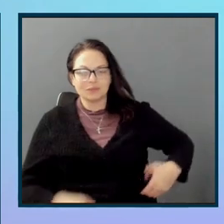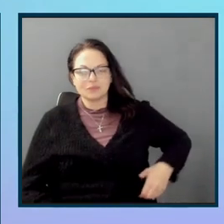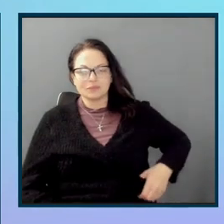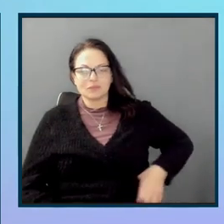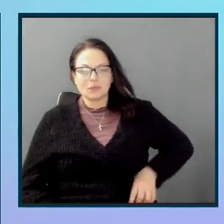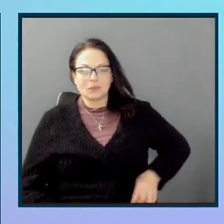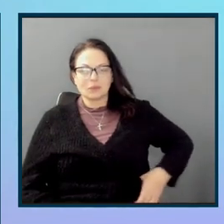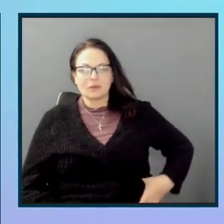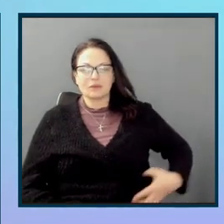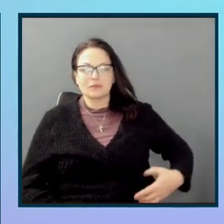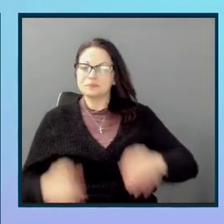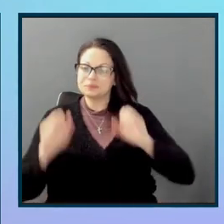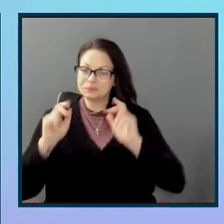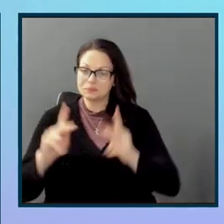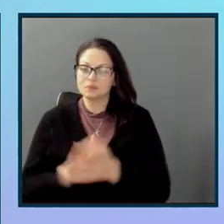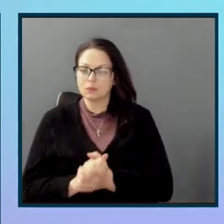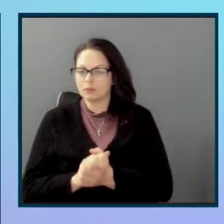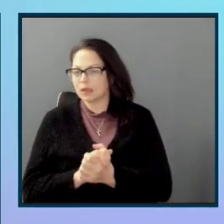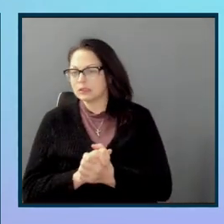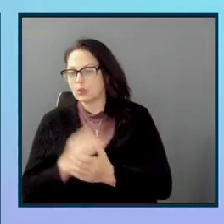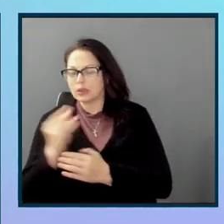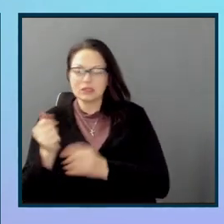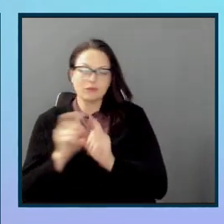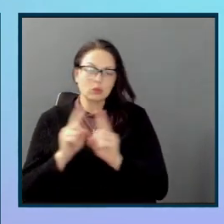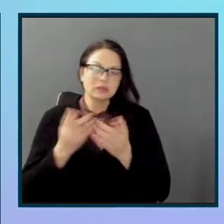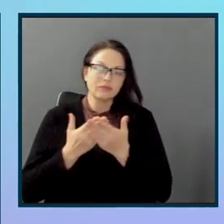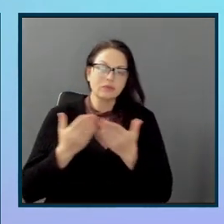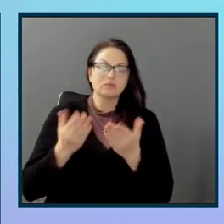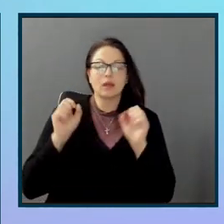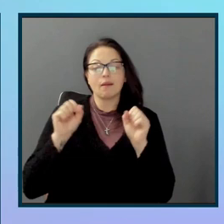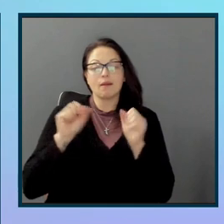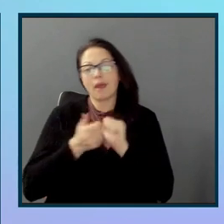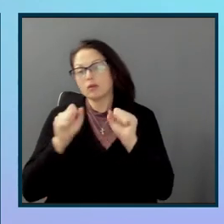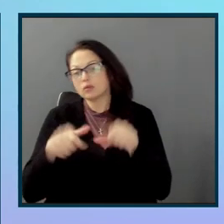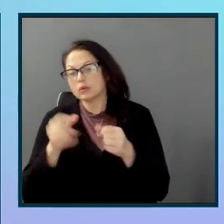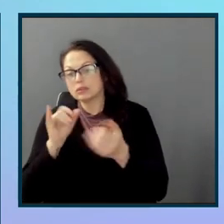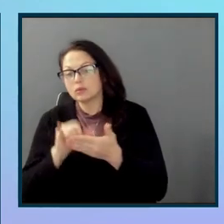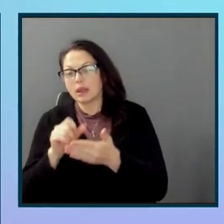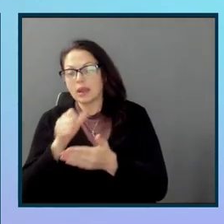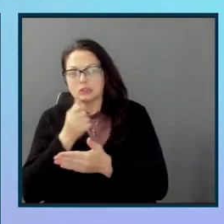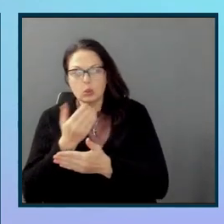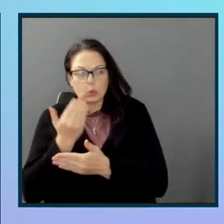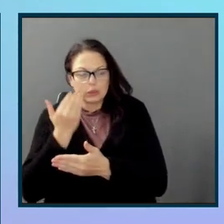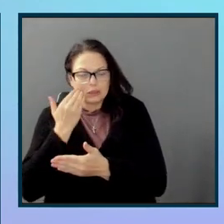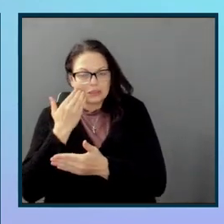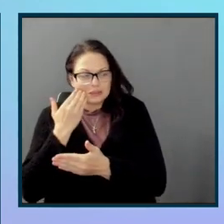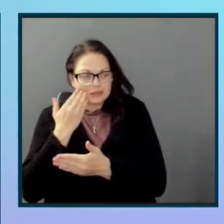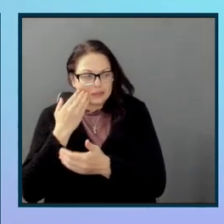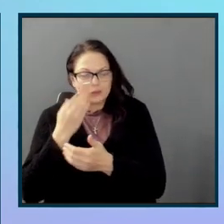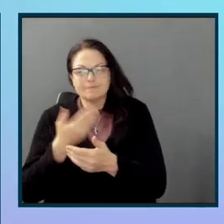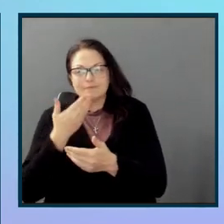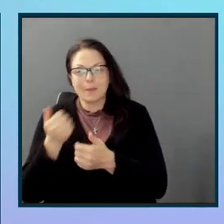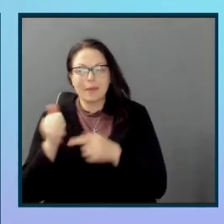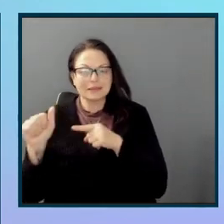There's a few different ways in which you could do it. I don't think there's necessarily a best practice.